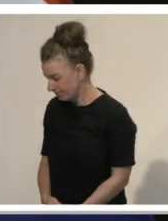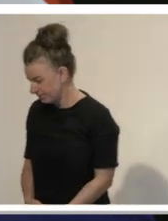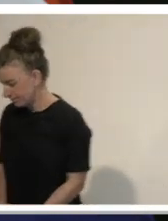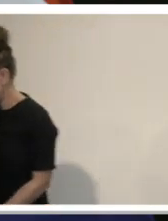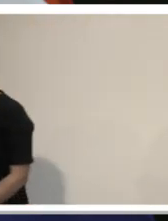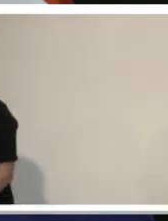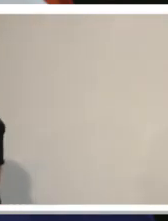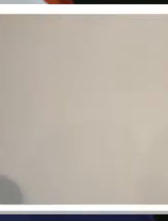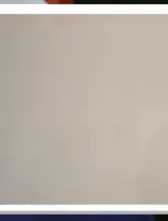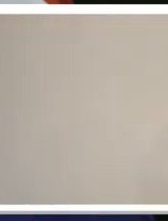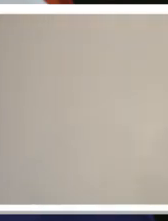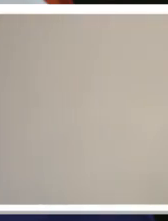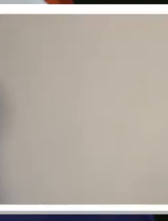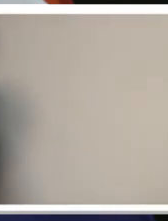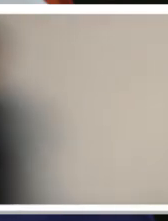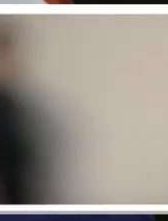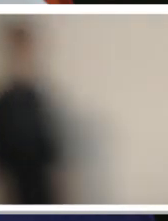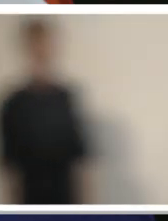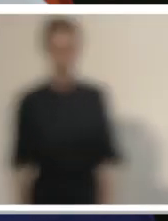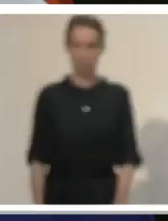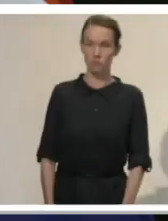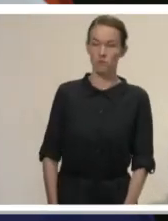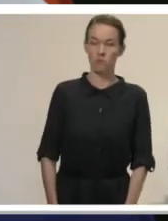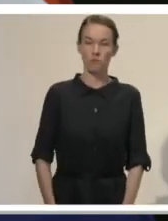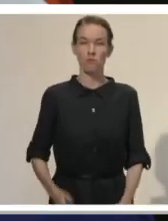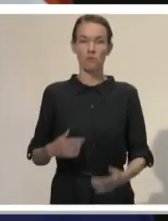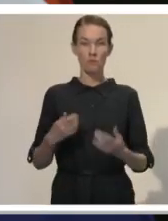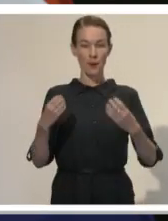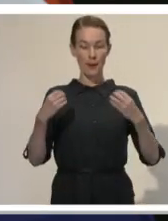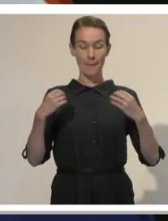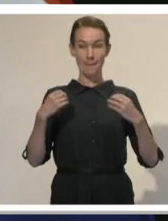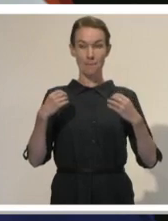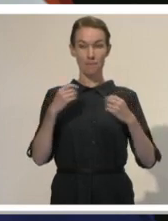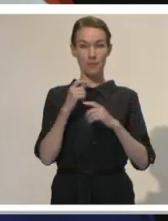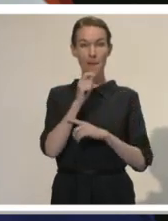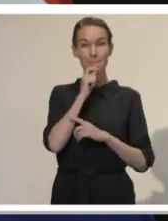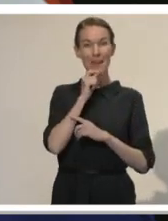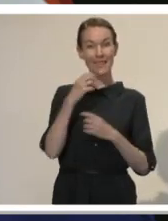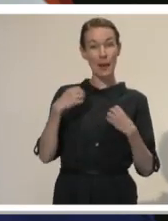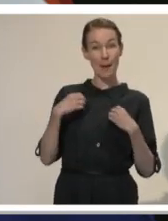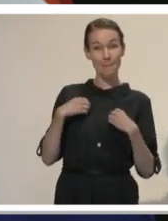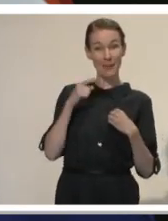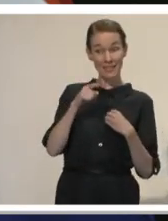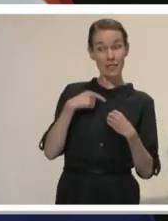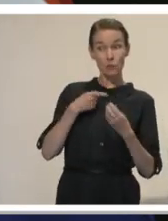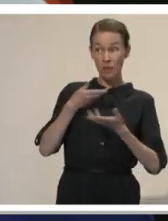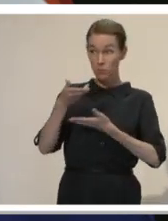had with media entities had a certain similarity to it, but they're all in different financial